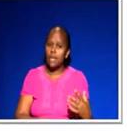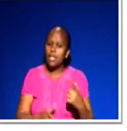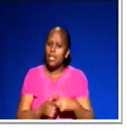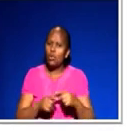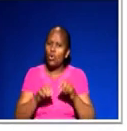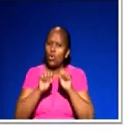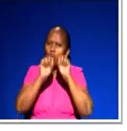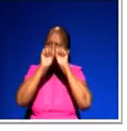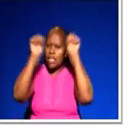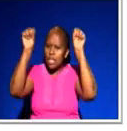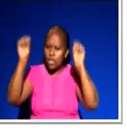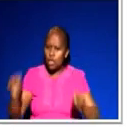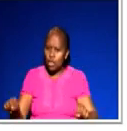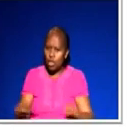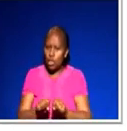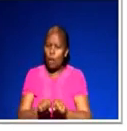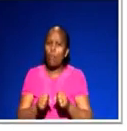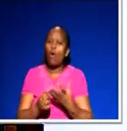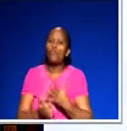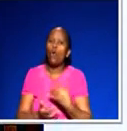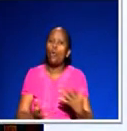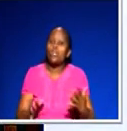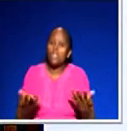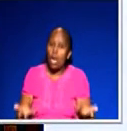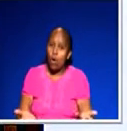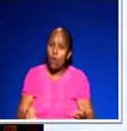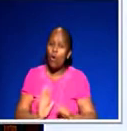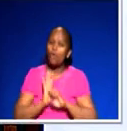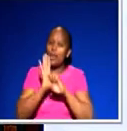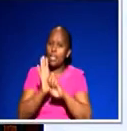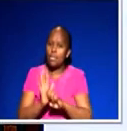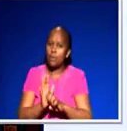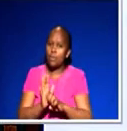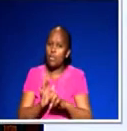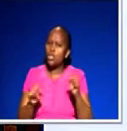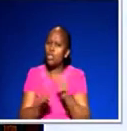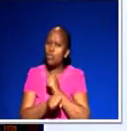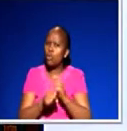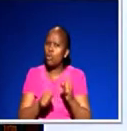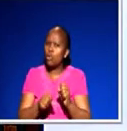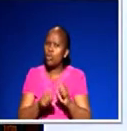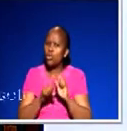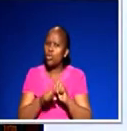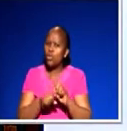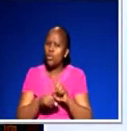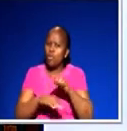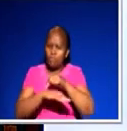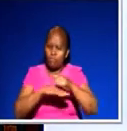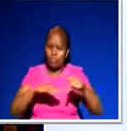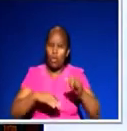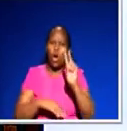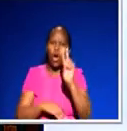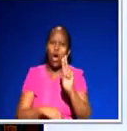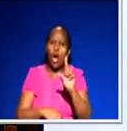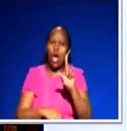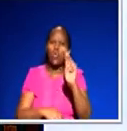shape of the object. For example, you cannot use a meter rule to find the